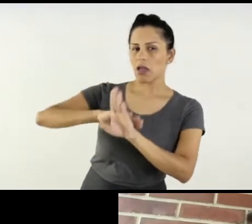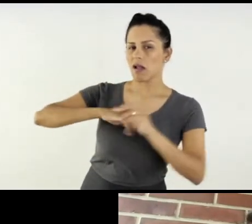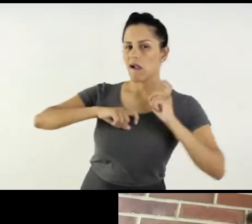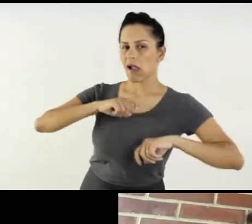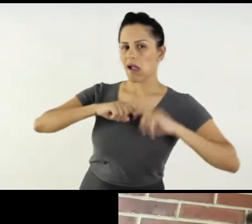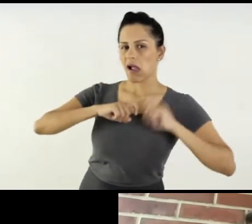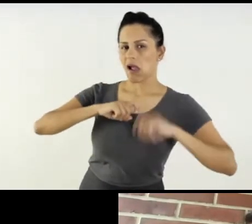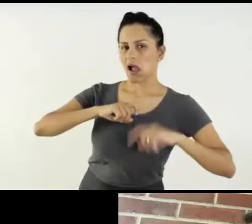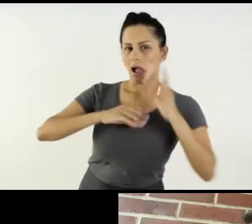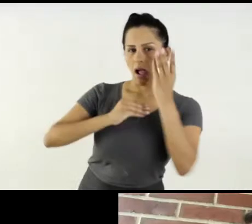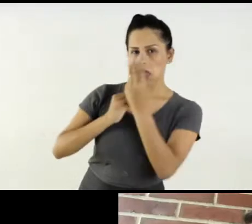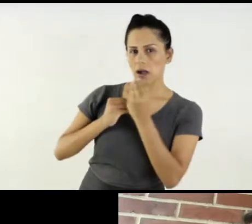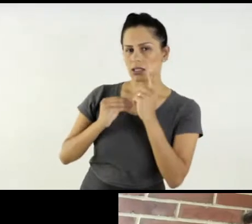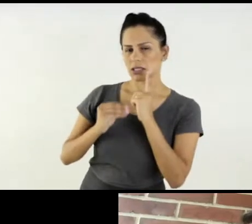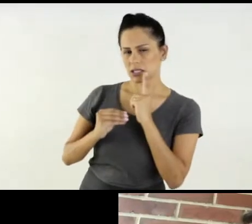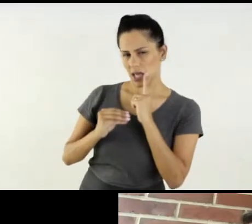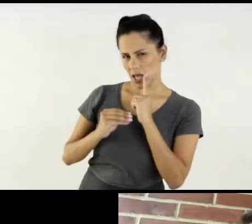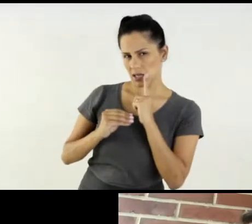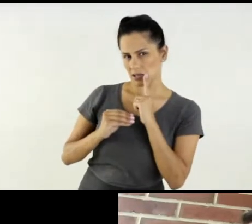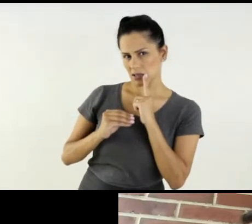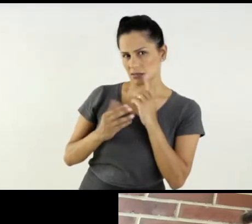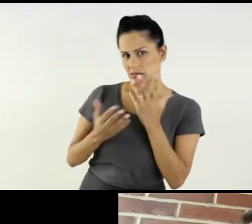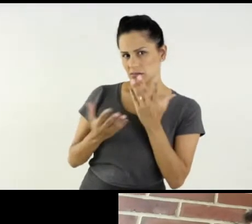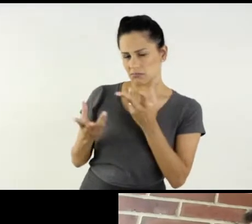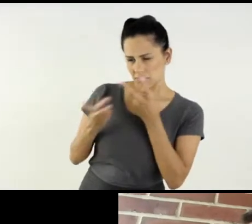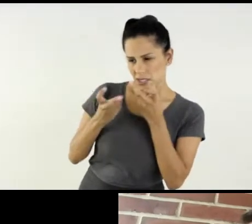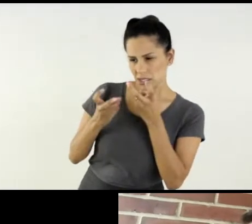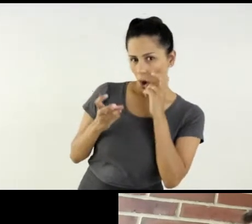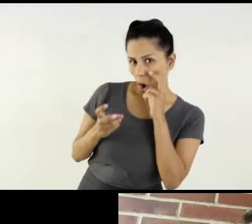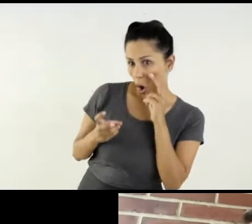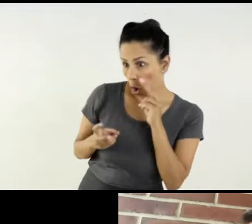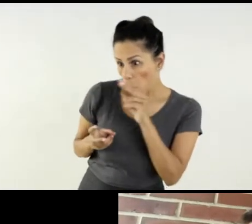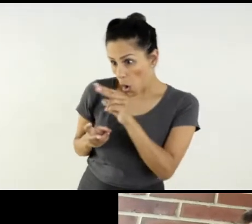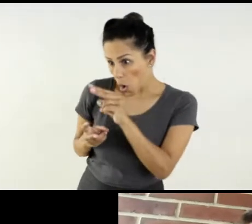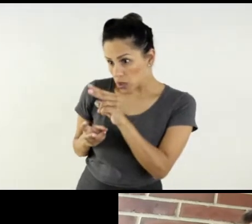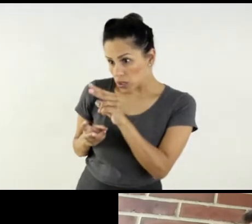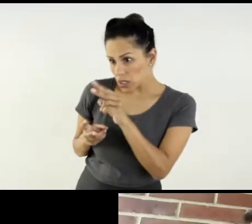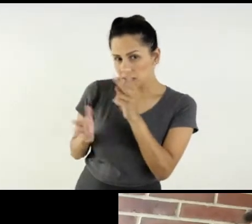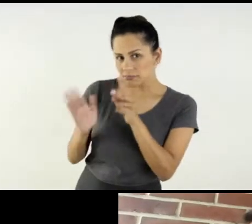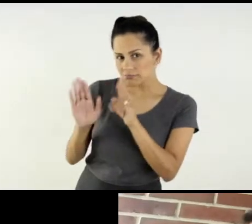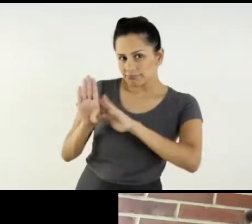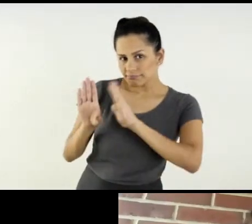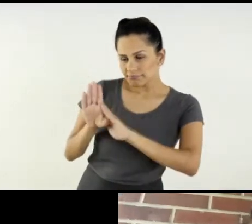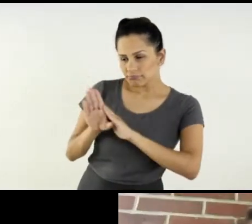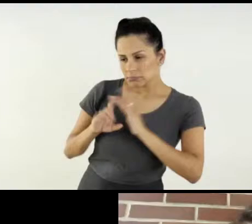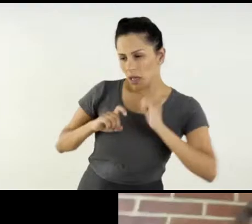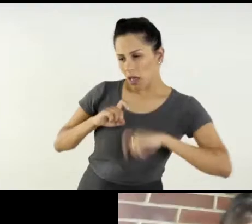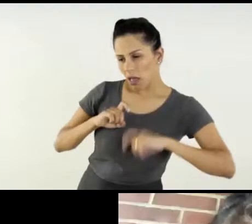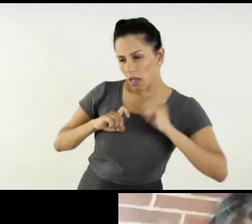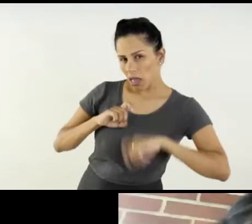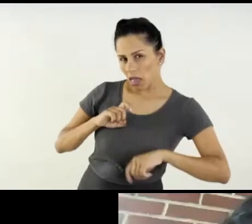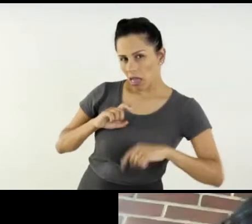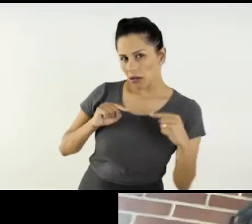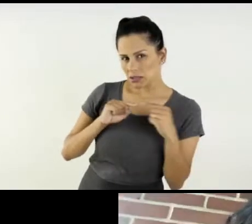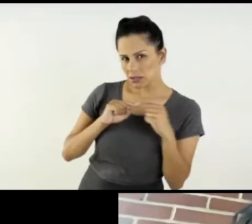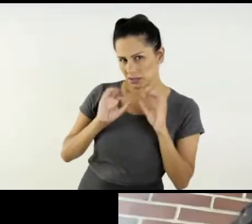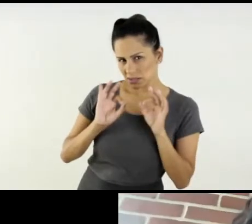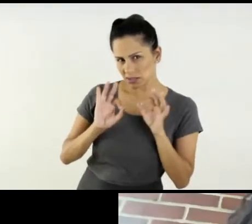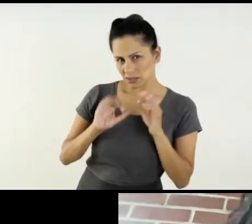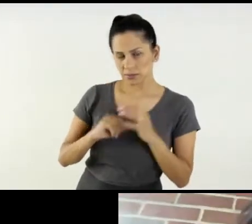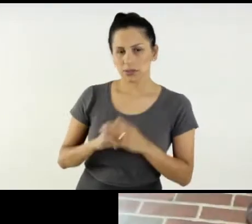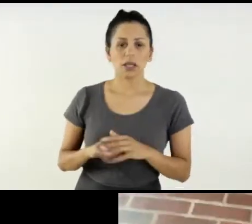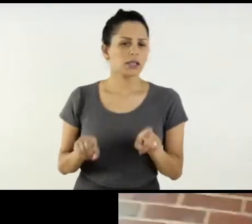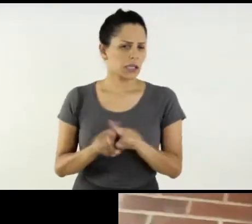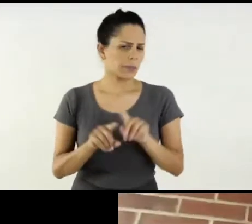And I want to kind of complicate this by asking whether